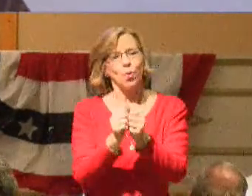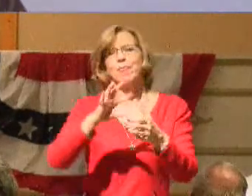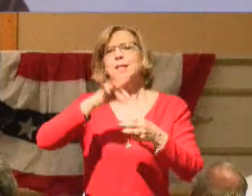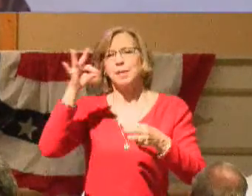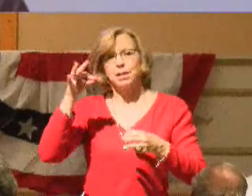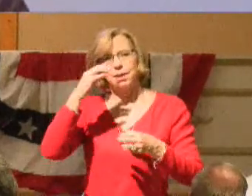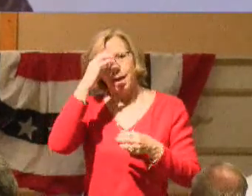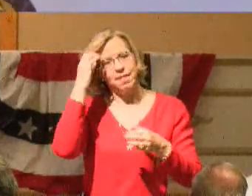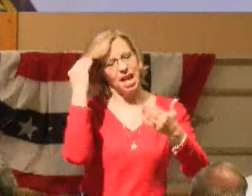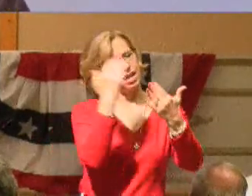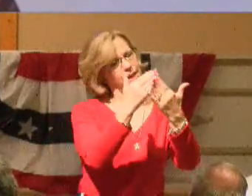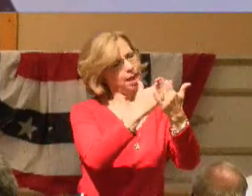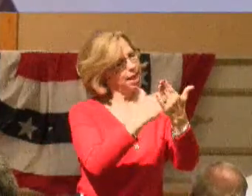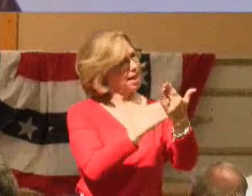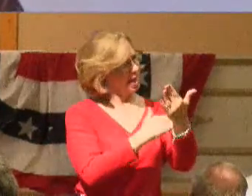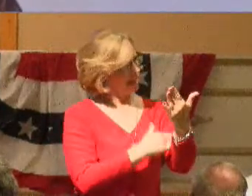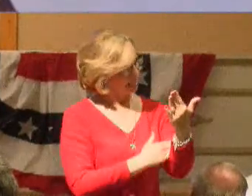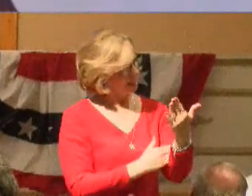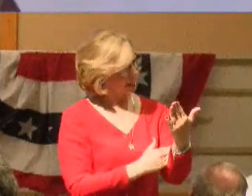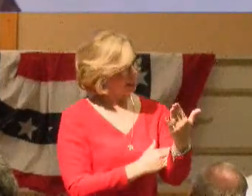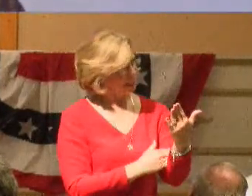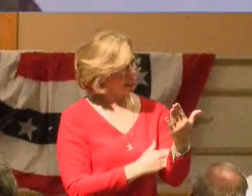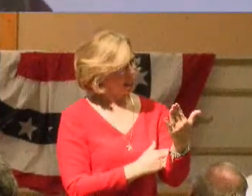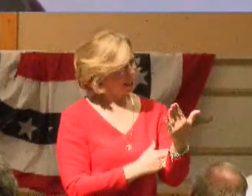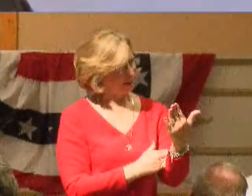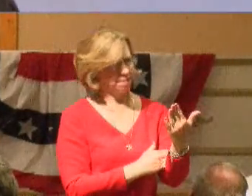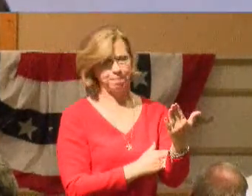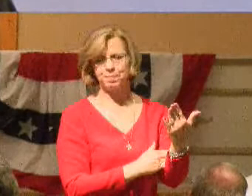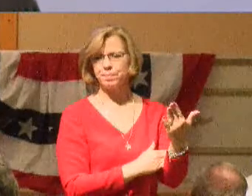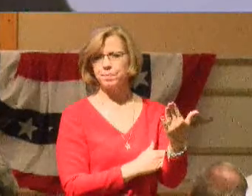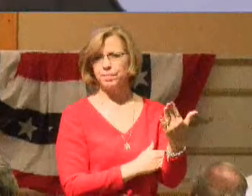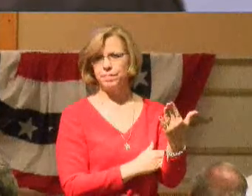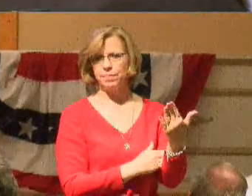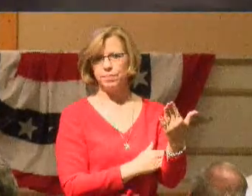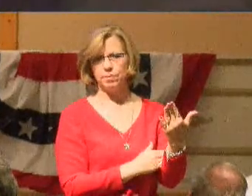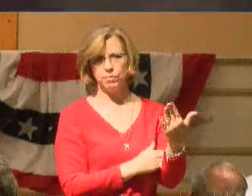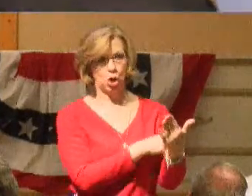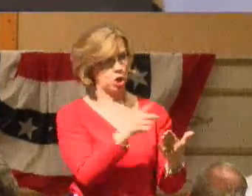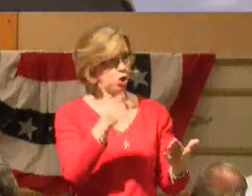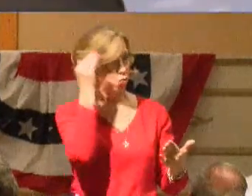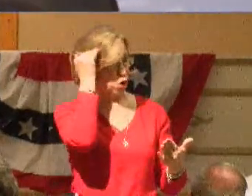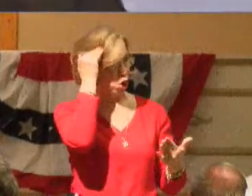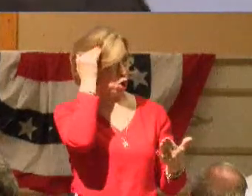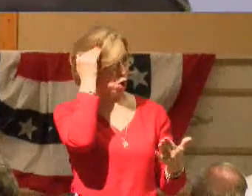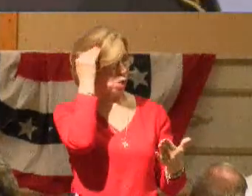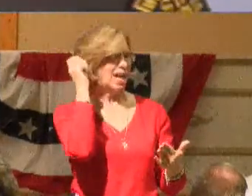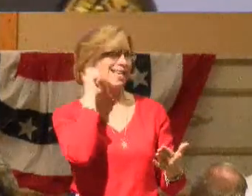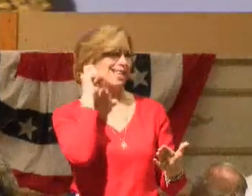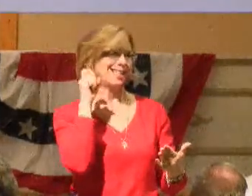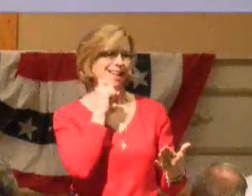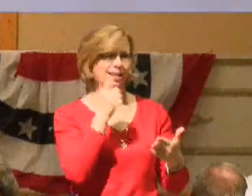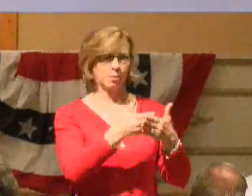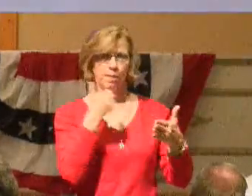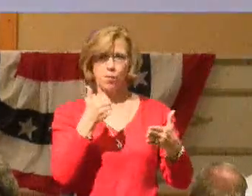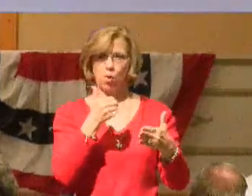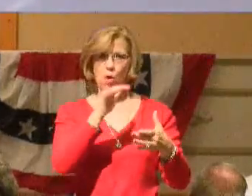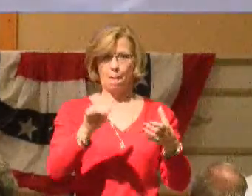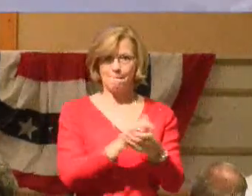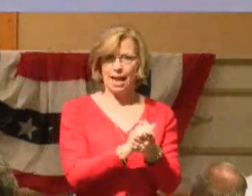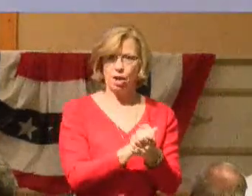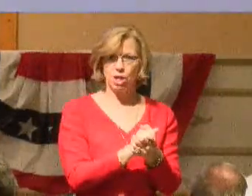Adultery, fornication, uncleanness, lasciviousness, idolatry, witchcraft. By the way, did y'all still know that sex before marriage was a